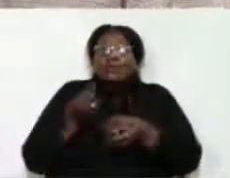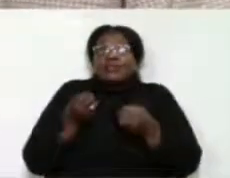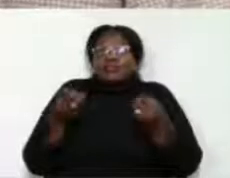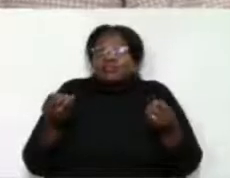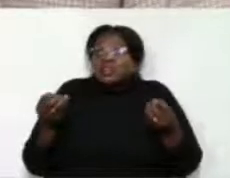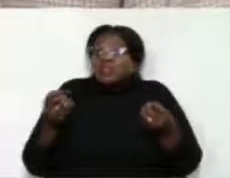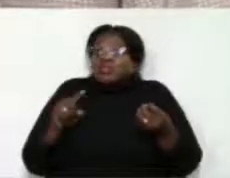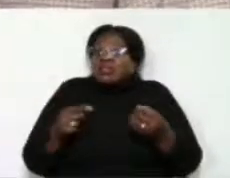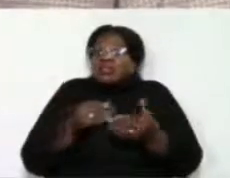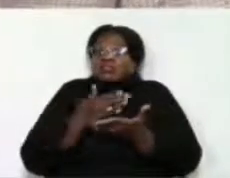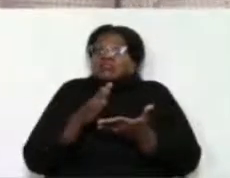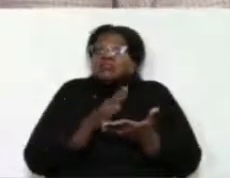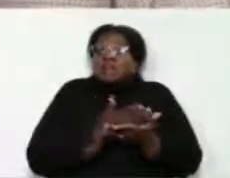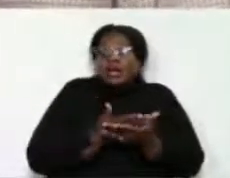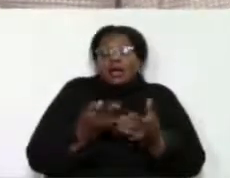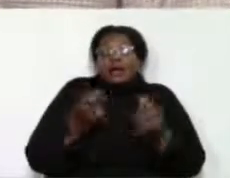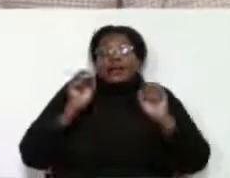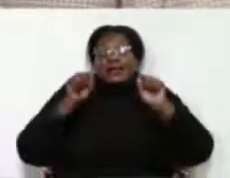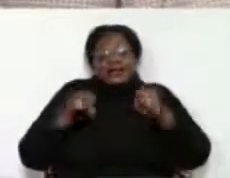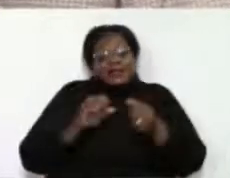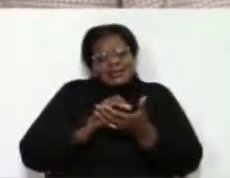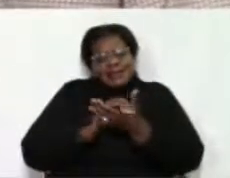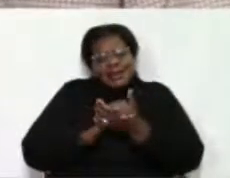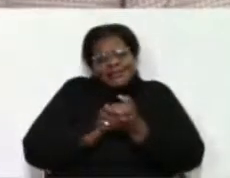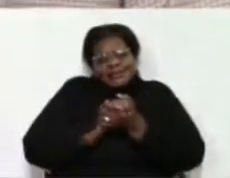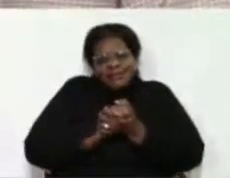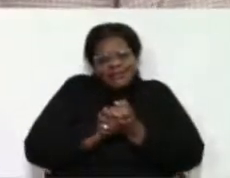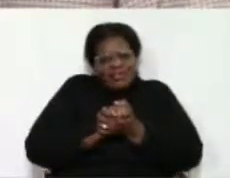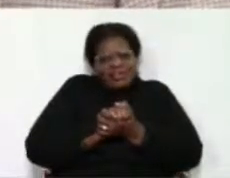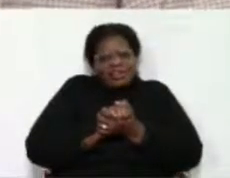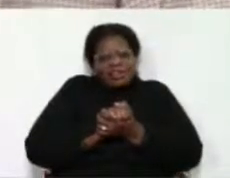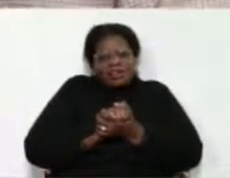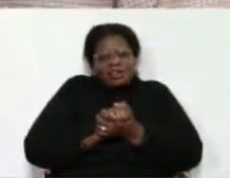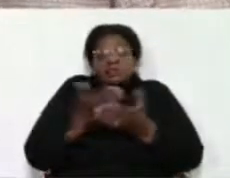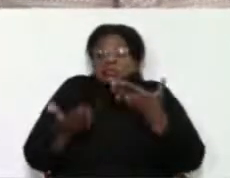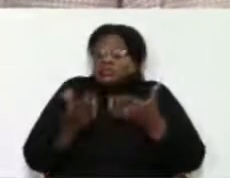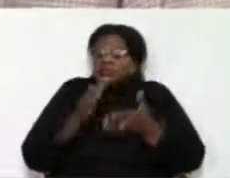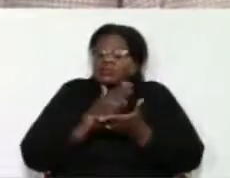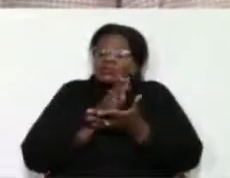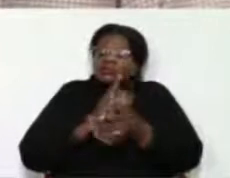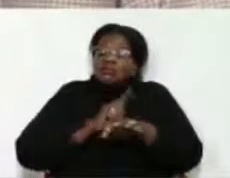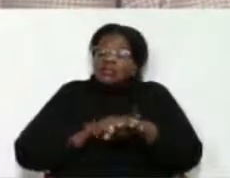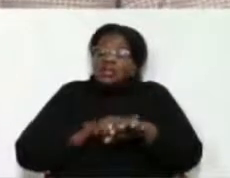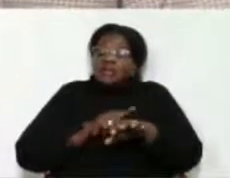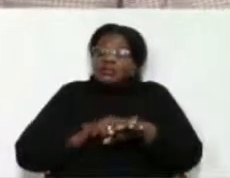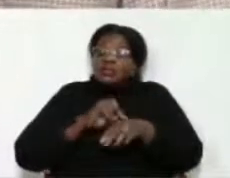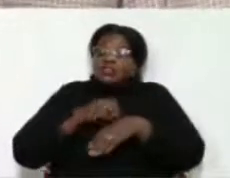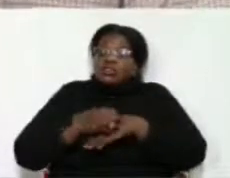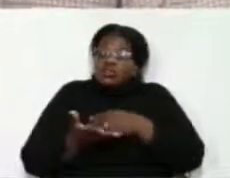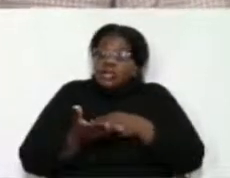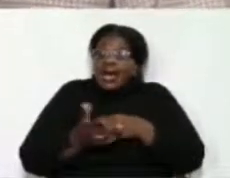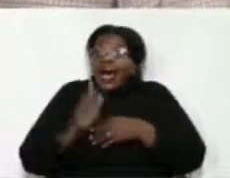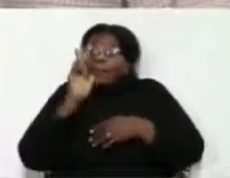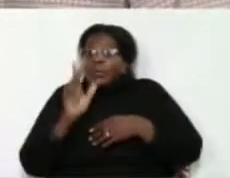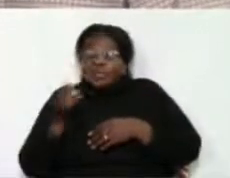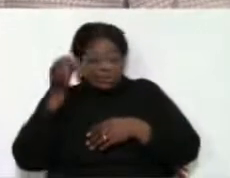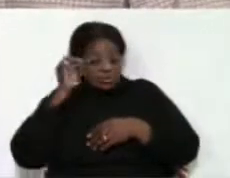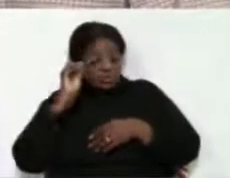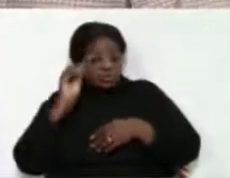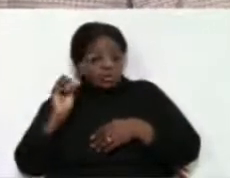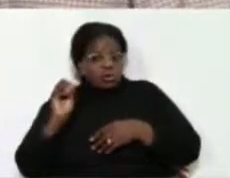Yeah. A best friend you might not want to lose, even though you trust them. Somebody that you hardly know, you don't really know, but